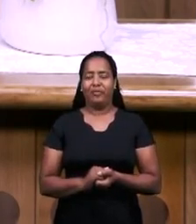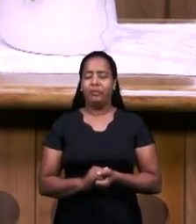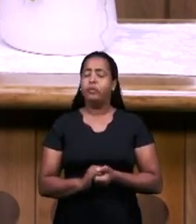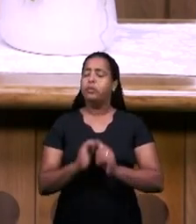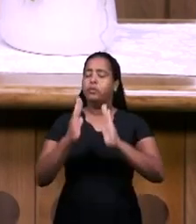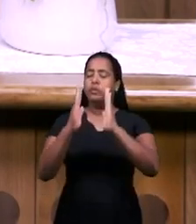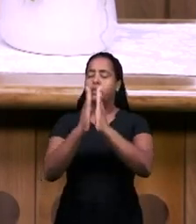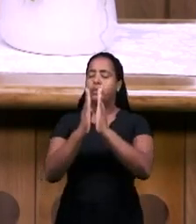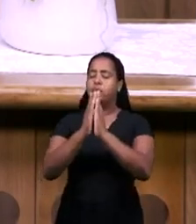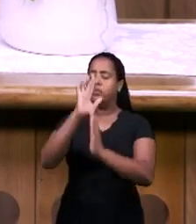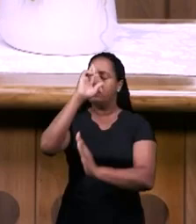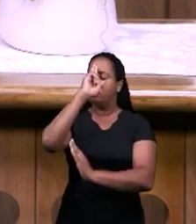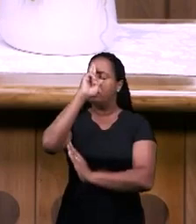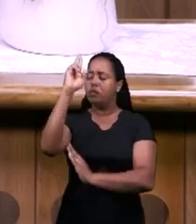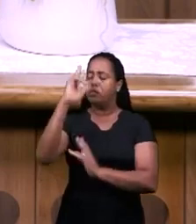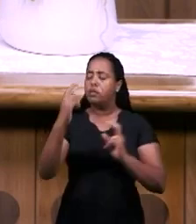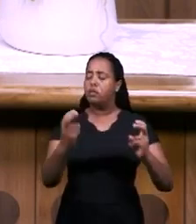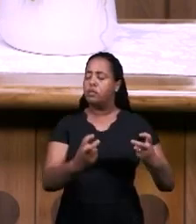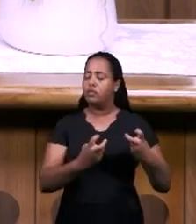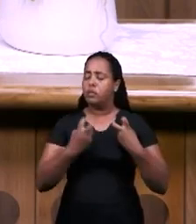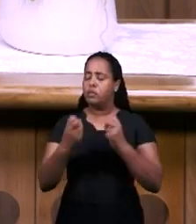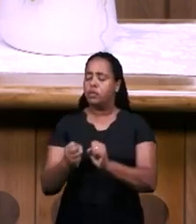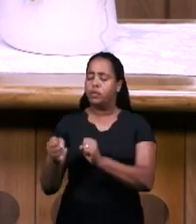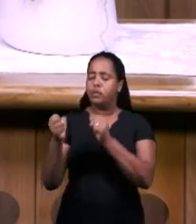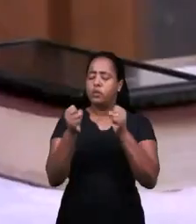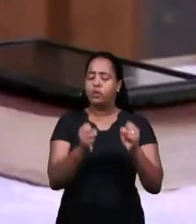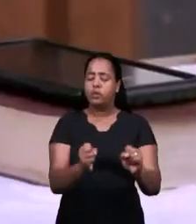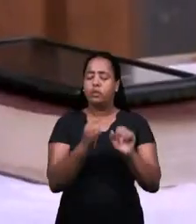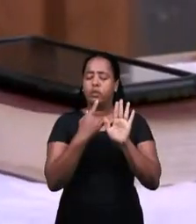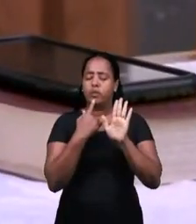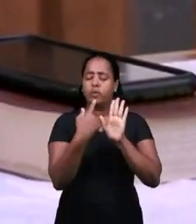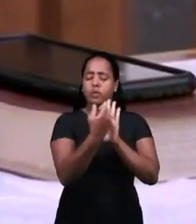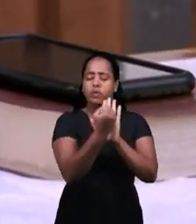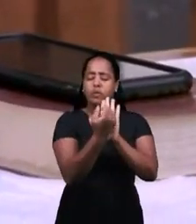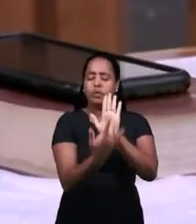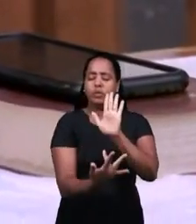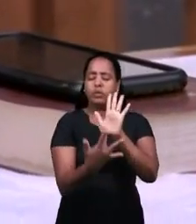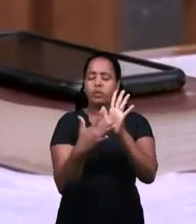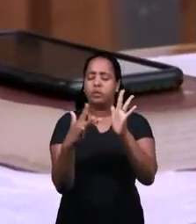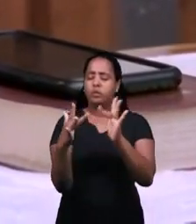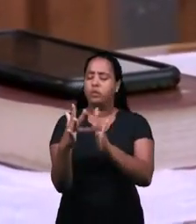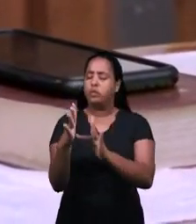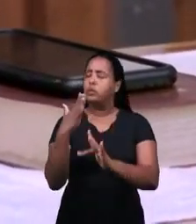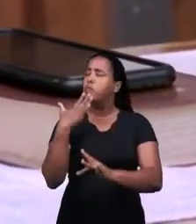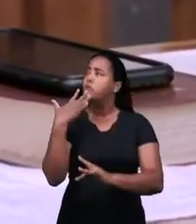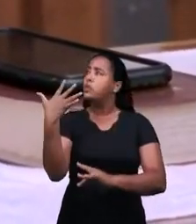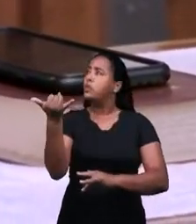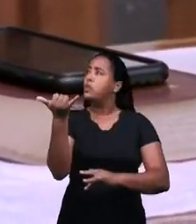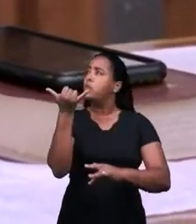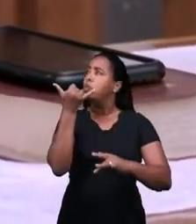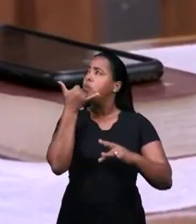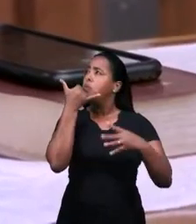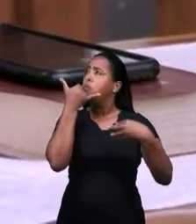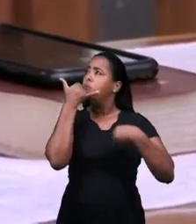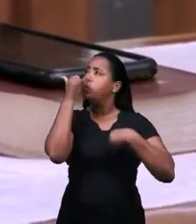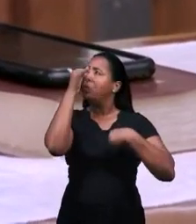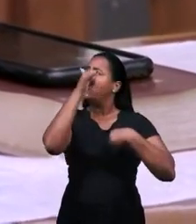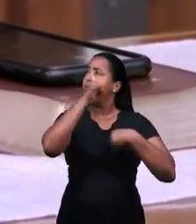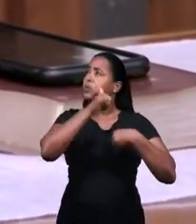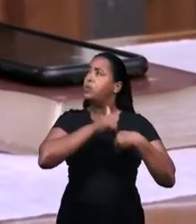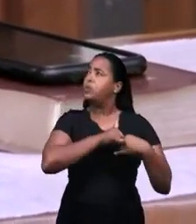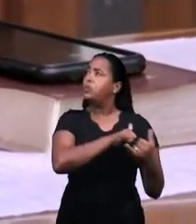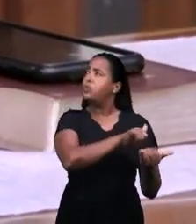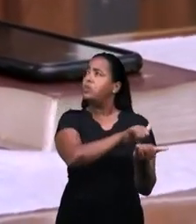Dear Lord, we plead by the power that's in the blood of the Lord Jesus. We ask, Father, the forgiveness of our sins,